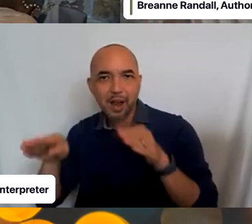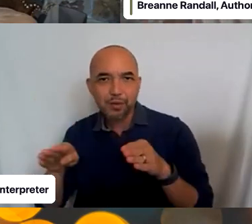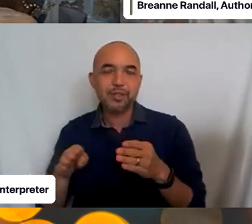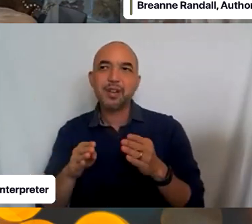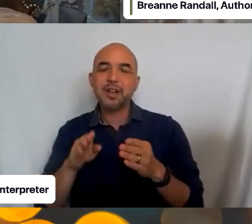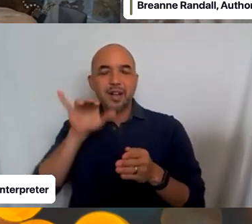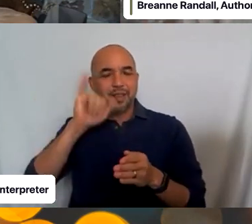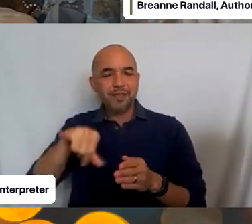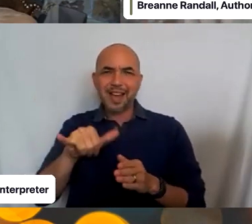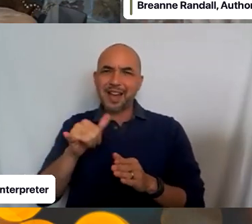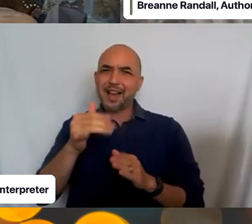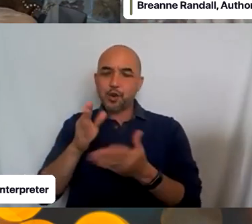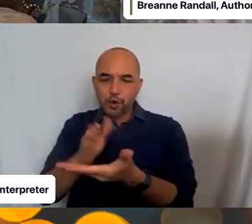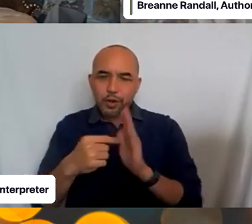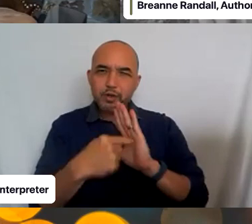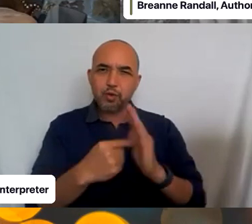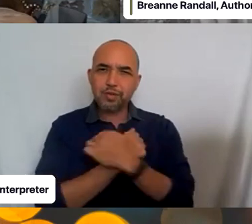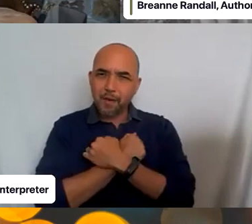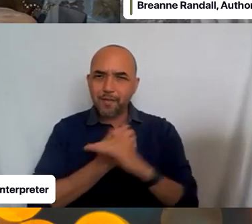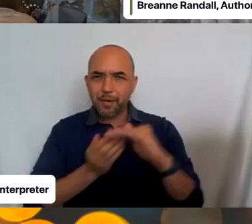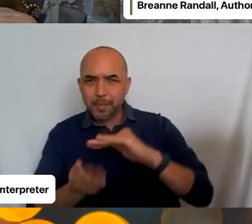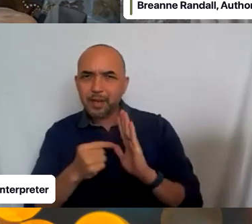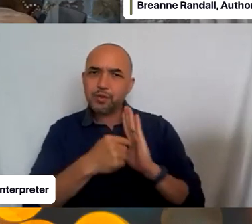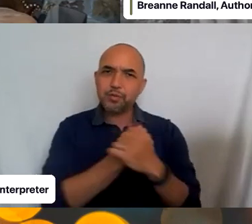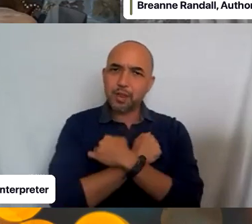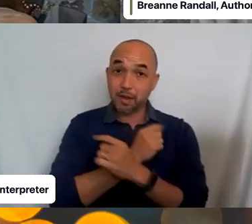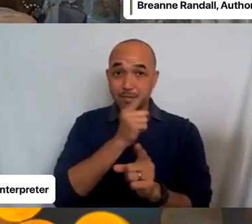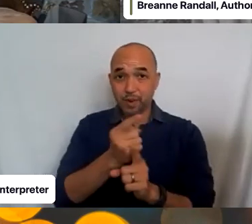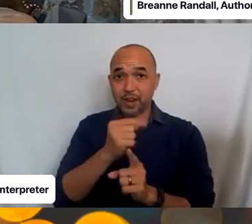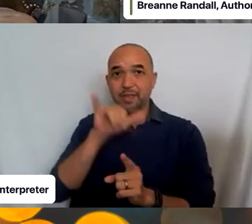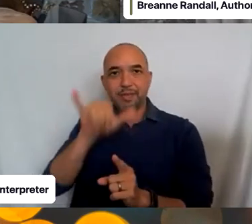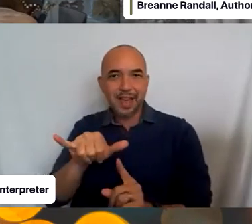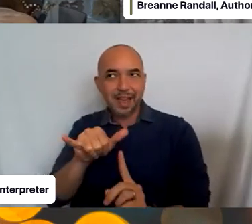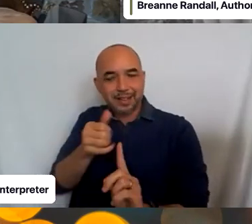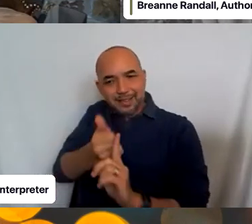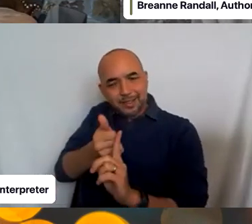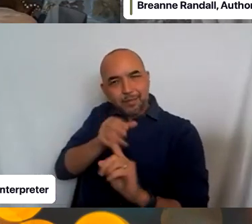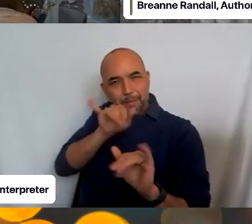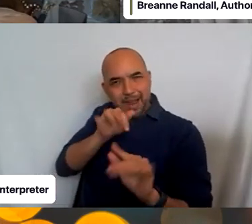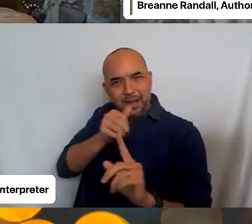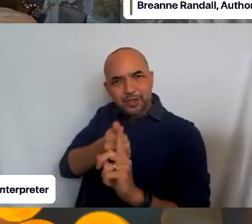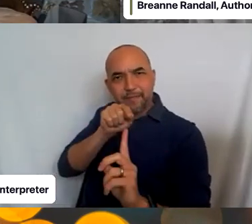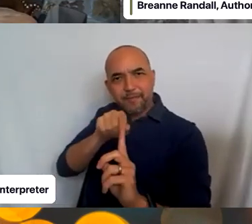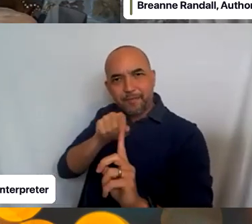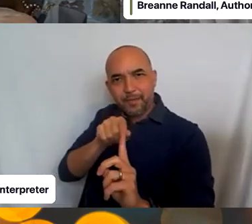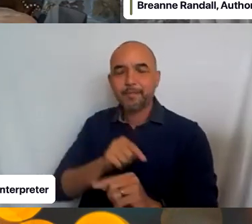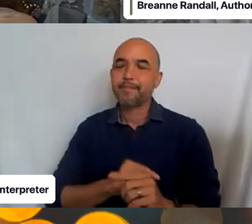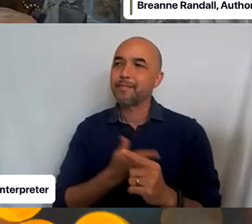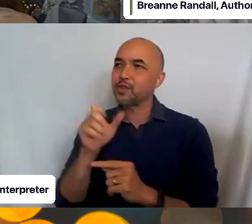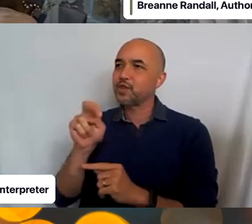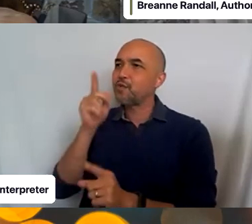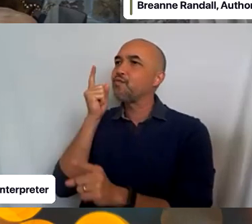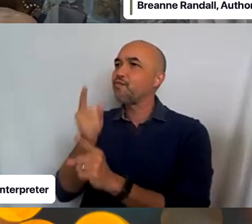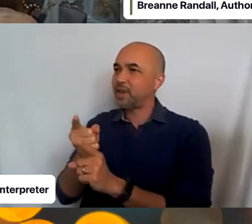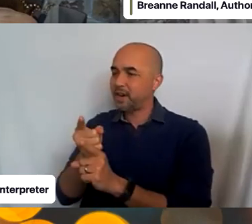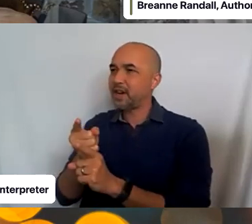own kind of magic, I guess. Yeah, absolutely. The art of gathering and food central to that.